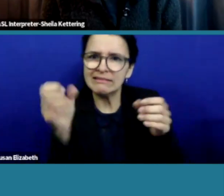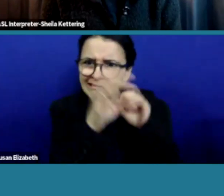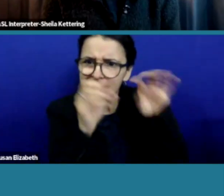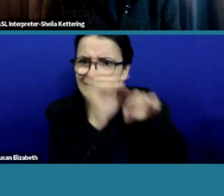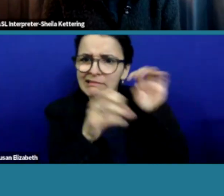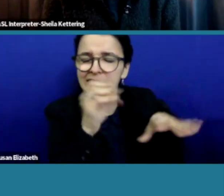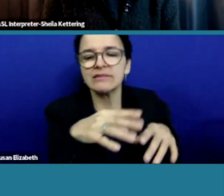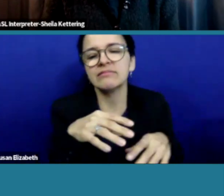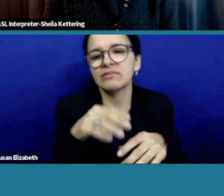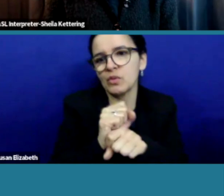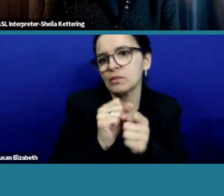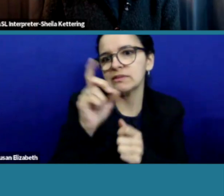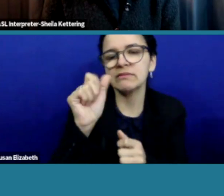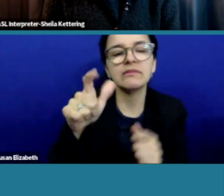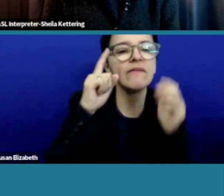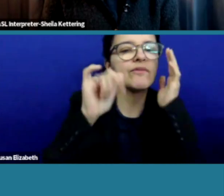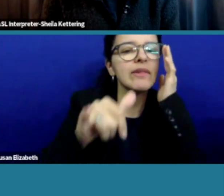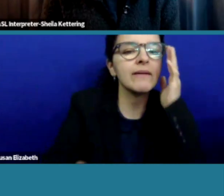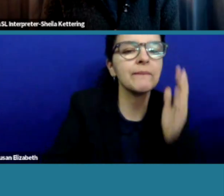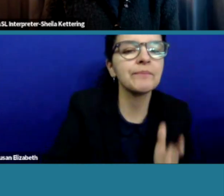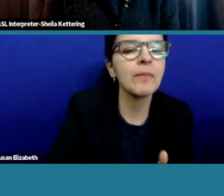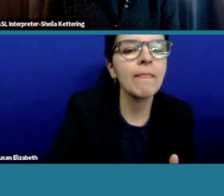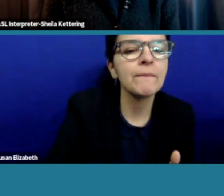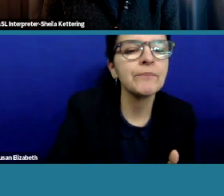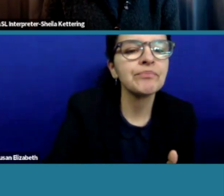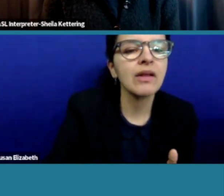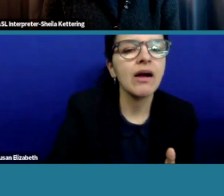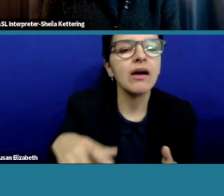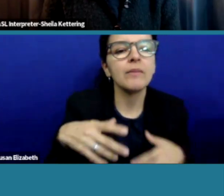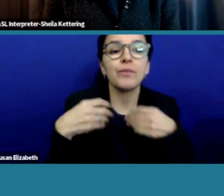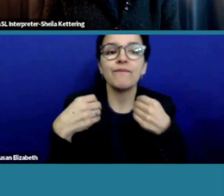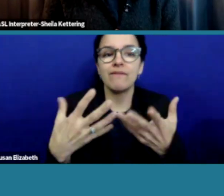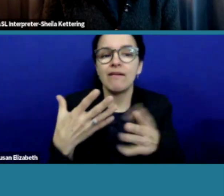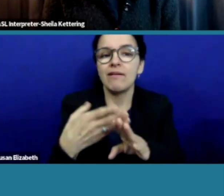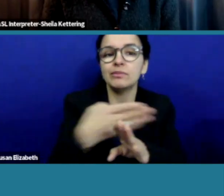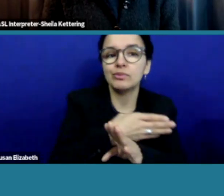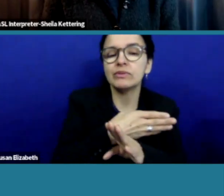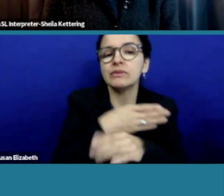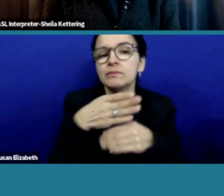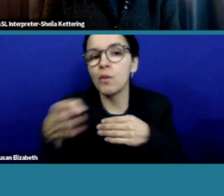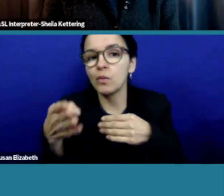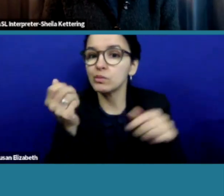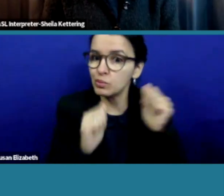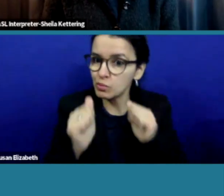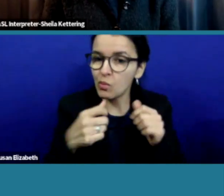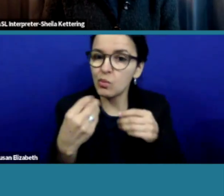if there are any changes in the script, we provide that